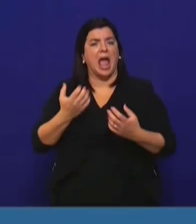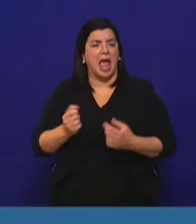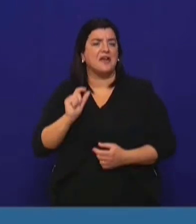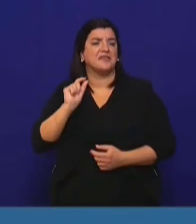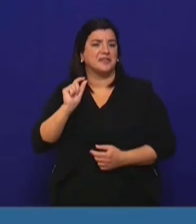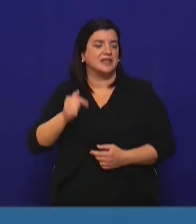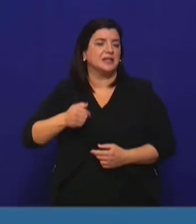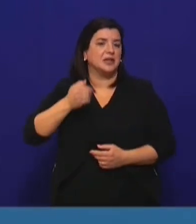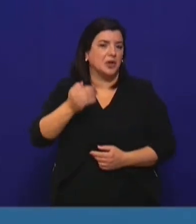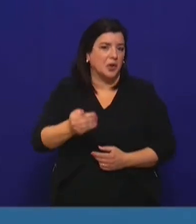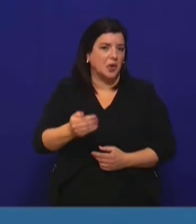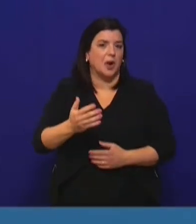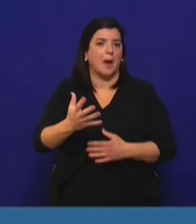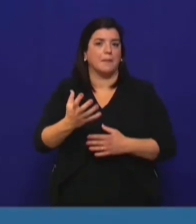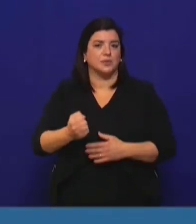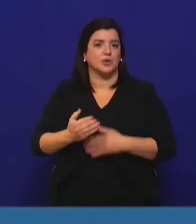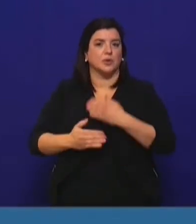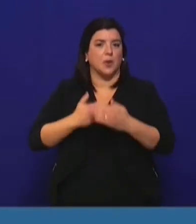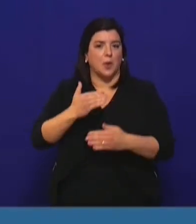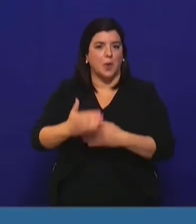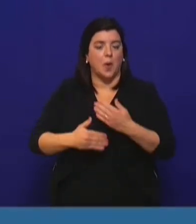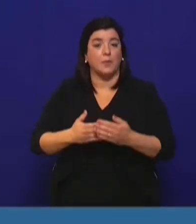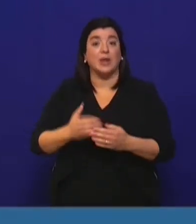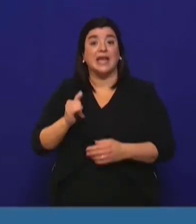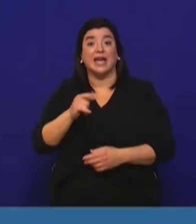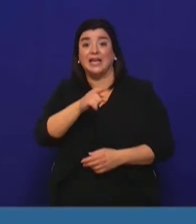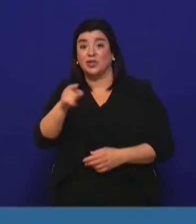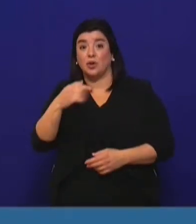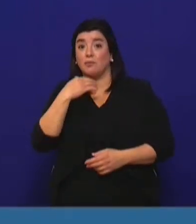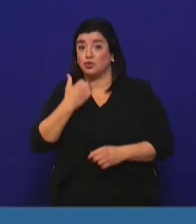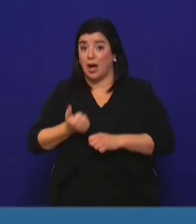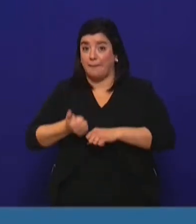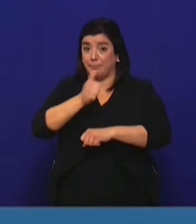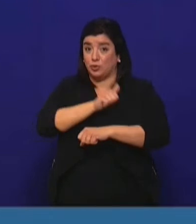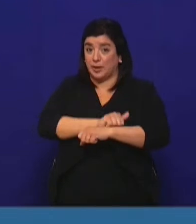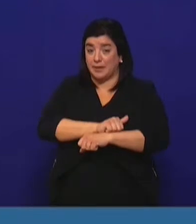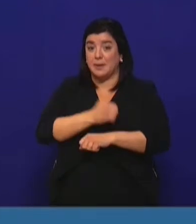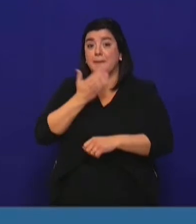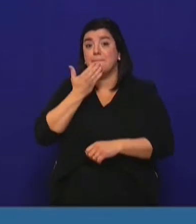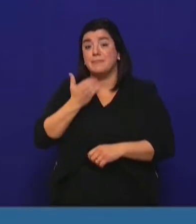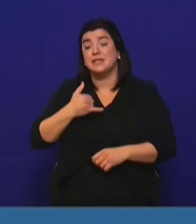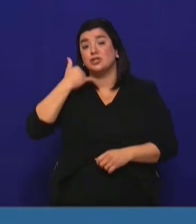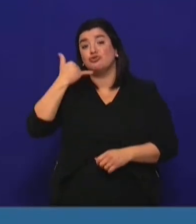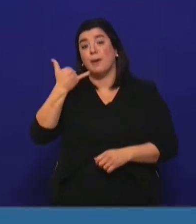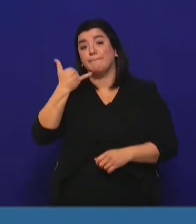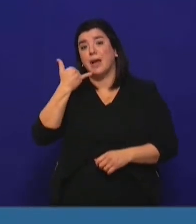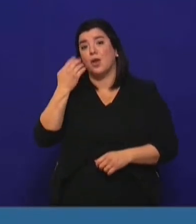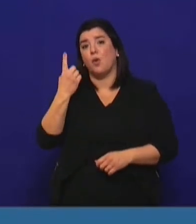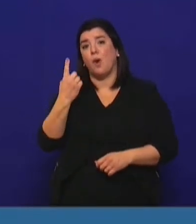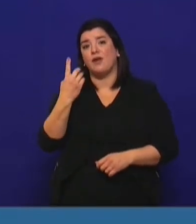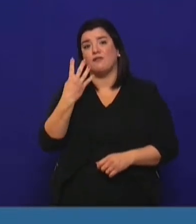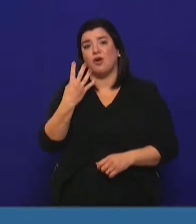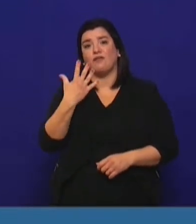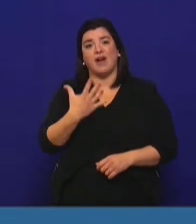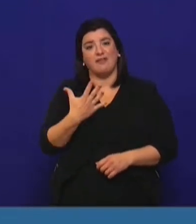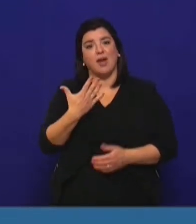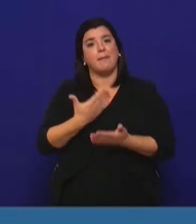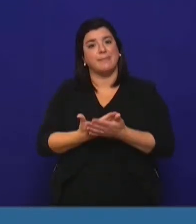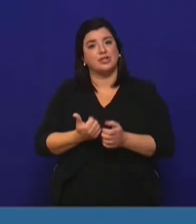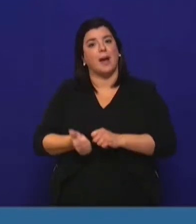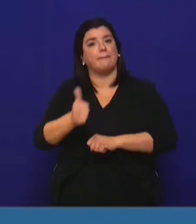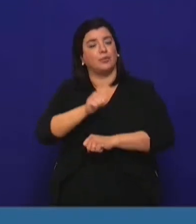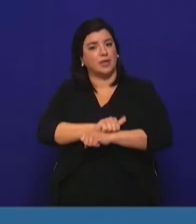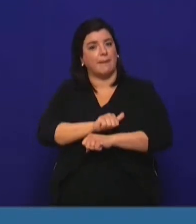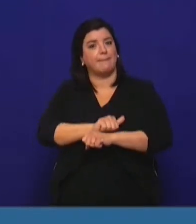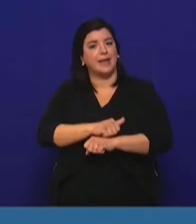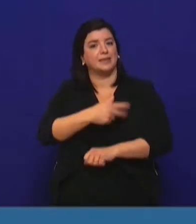ma tlaqmux u għad m'għandhomx appuntament infakkarkom biex iċċemplu l-145 ħalli nkun nistgħu wkoll inlaqmukom.